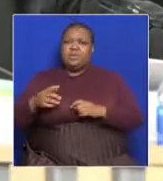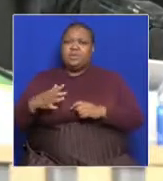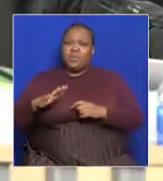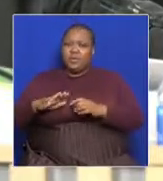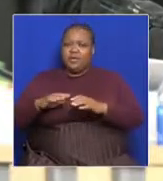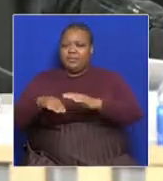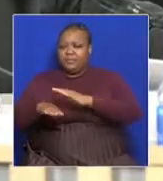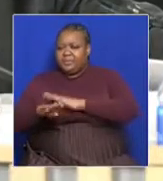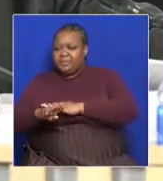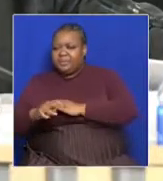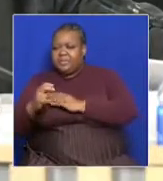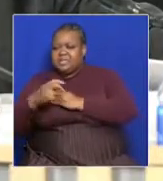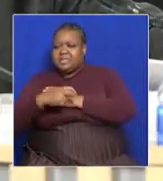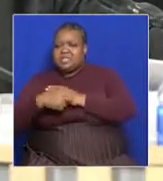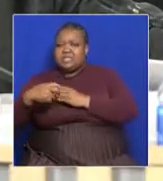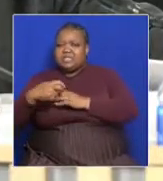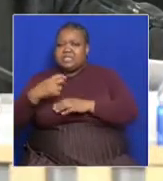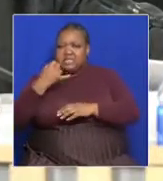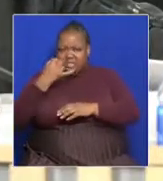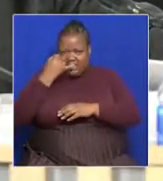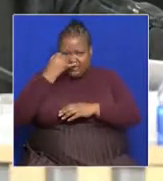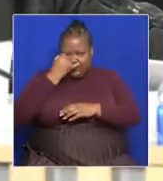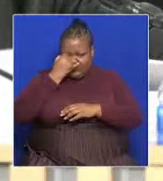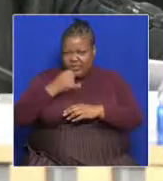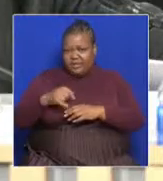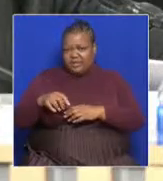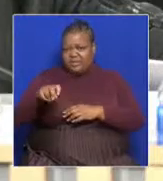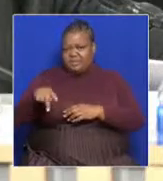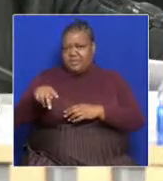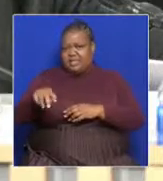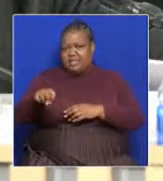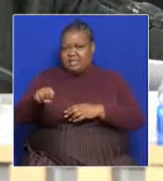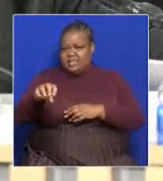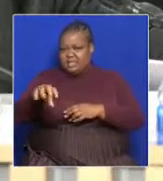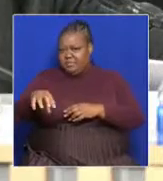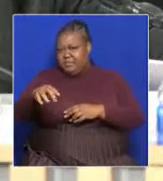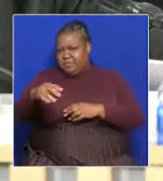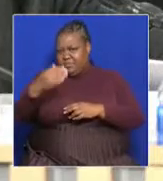the drugs at Port Shepstone? Yes. Thank you, Commissioner.